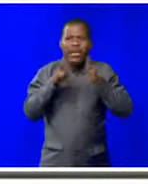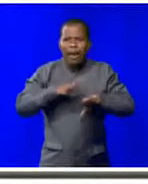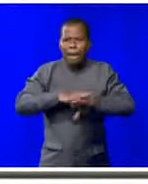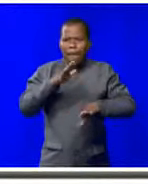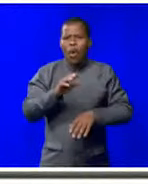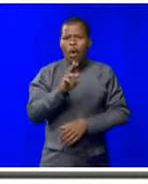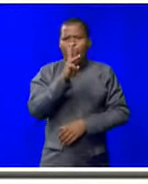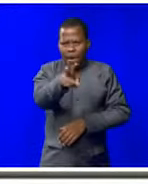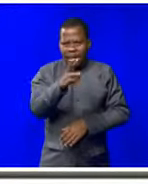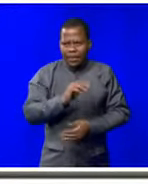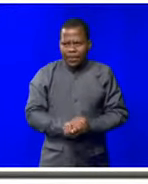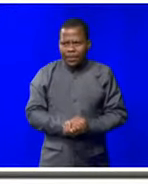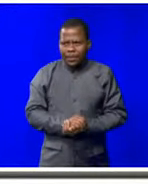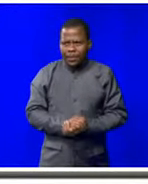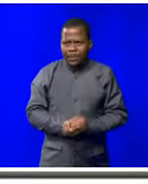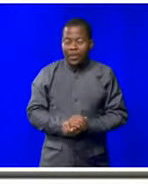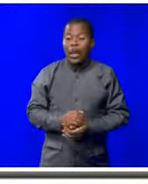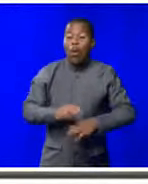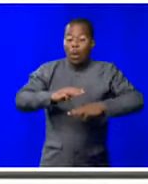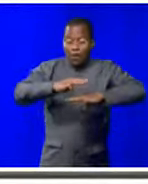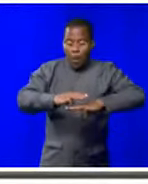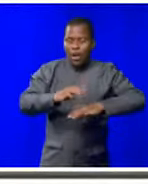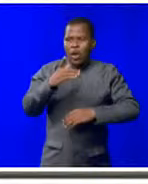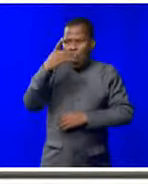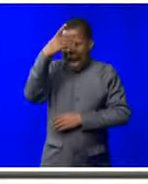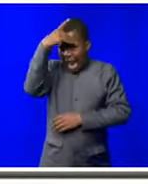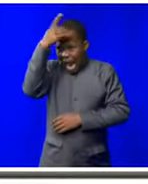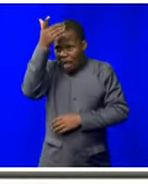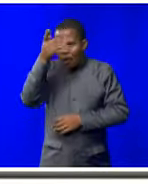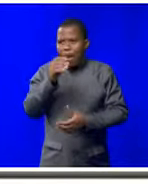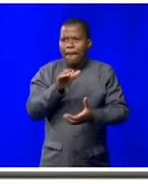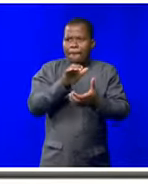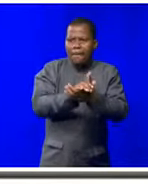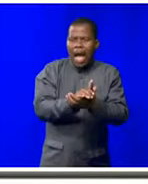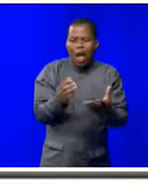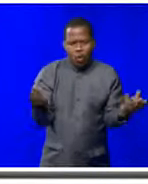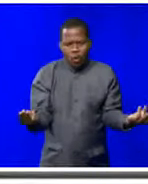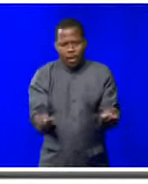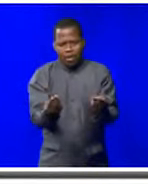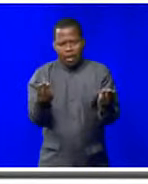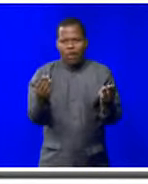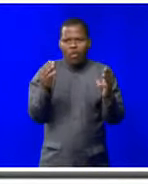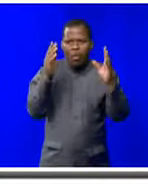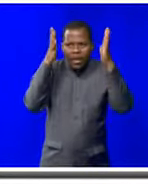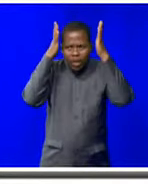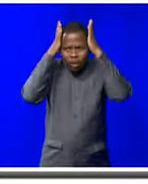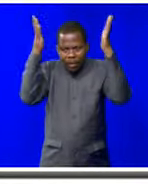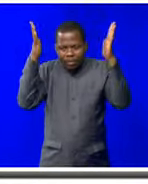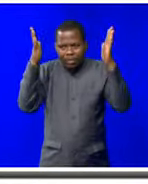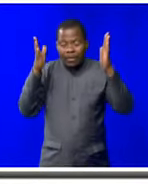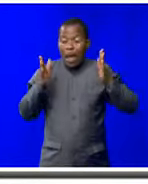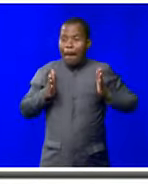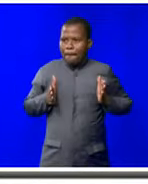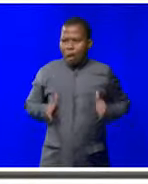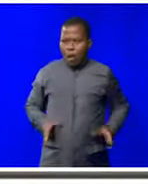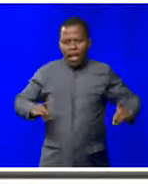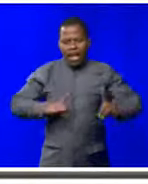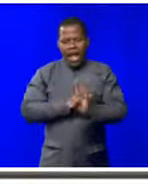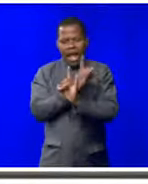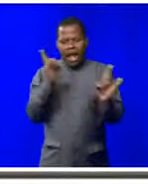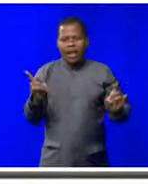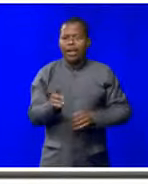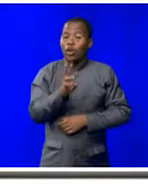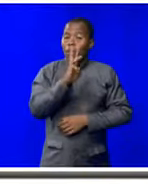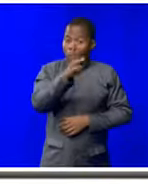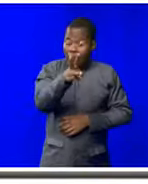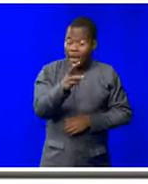uhulumende sitambambisa ekutheni eMaswazi abe bantu labahlala baphilile. So kulawo ma sports, kulawo ma development